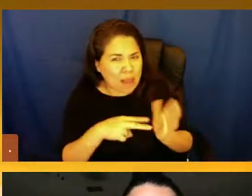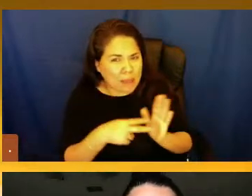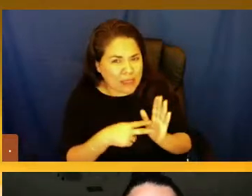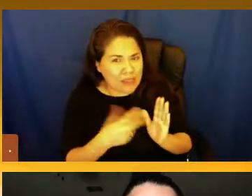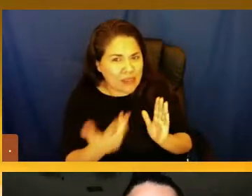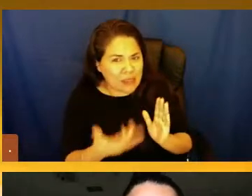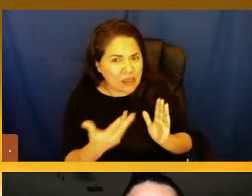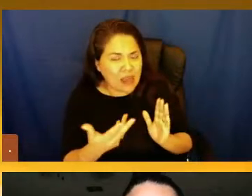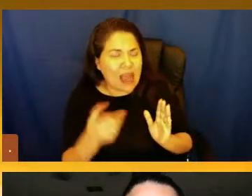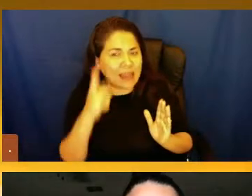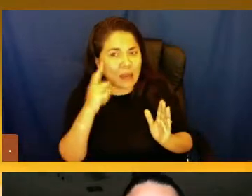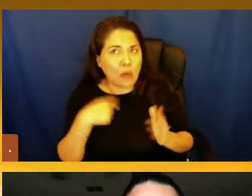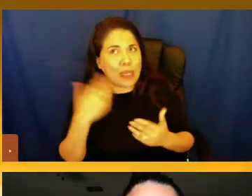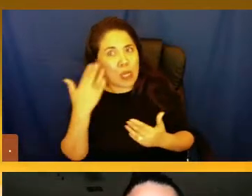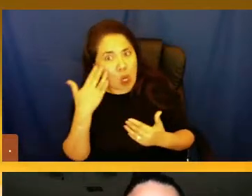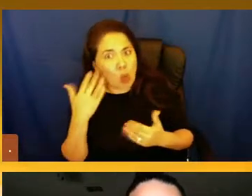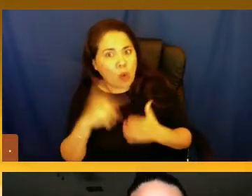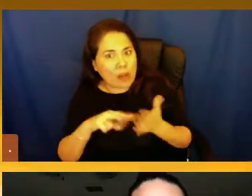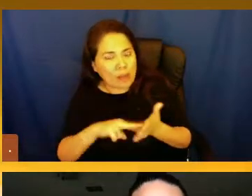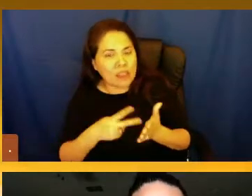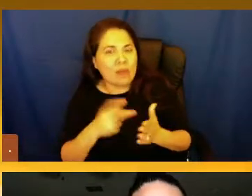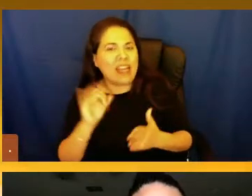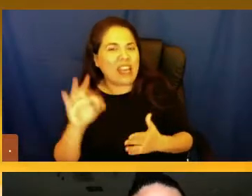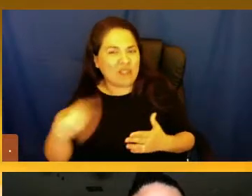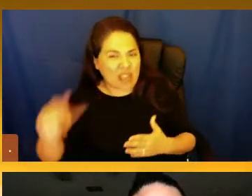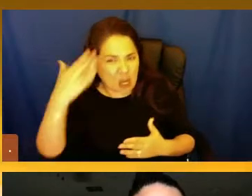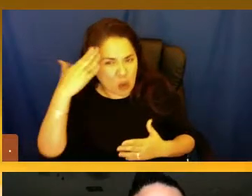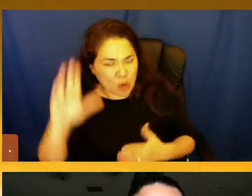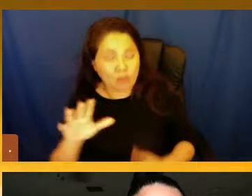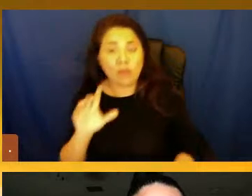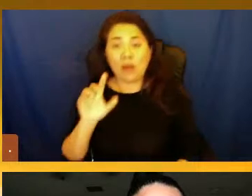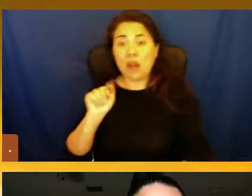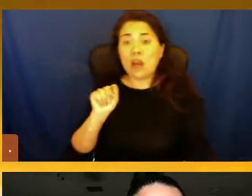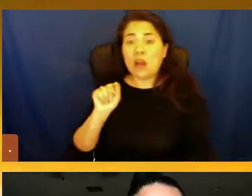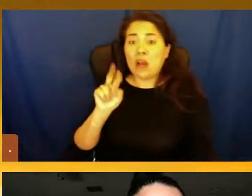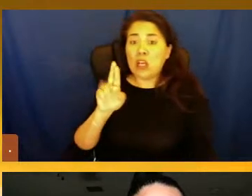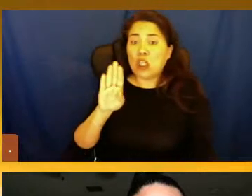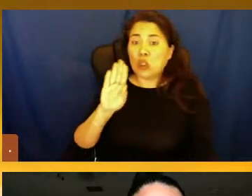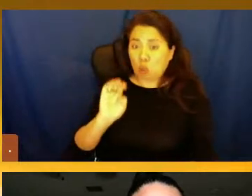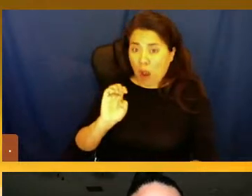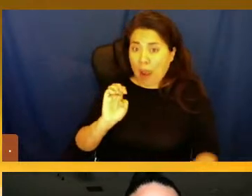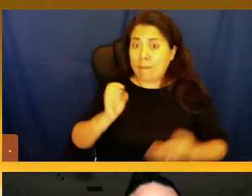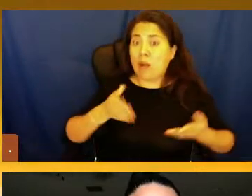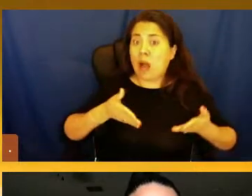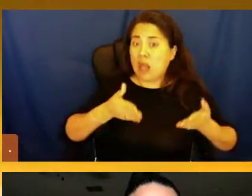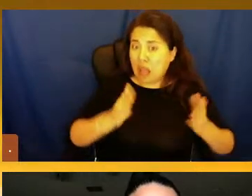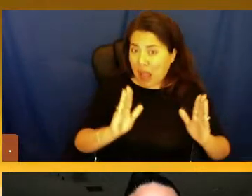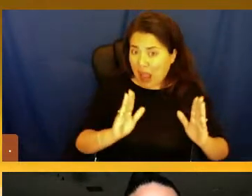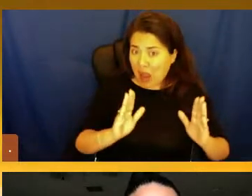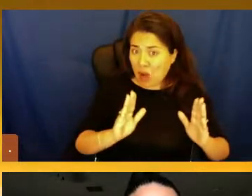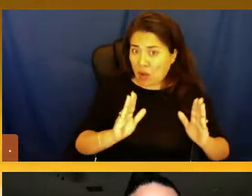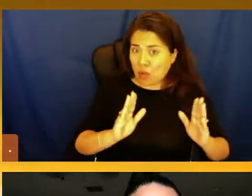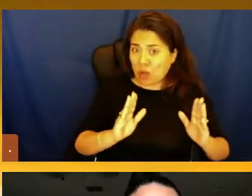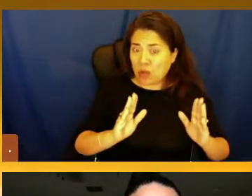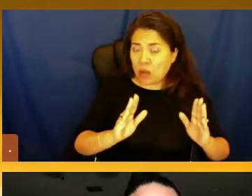is intuitively, but just in case. The tribes are allowed. Different tribes are allowed to